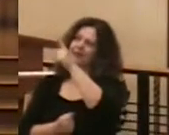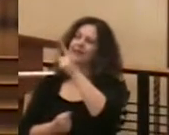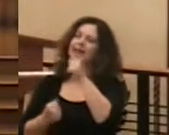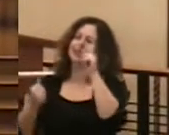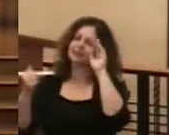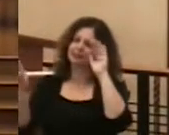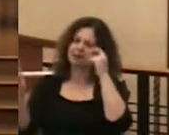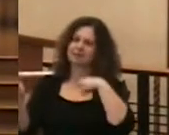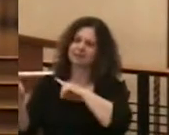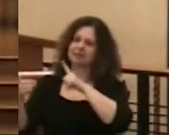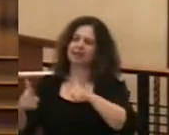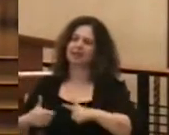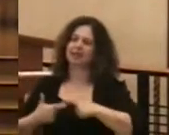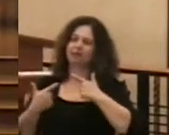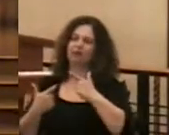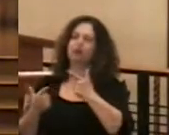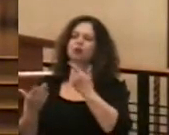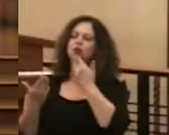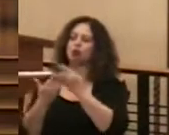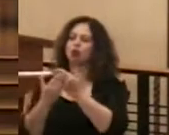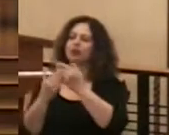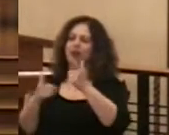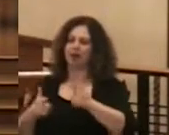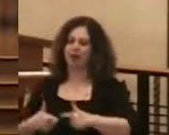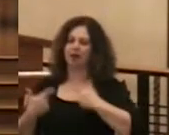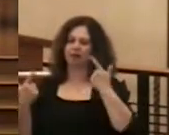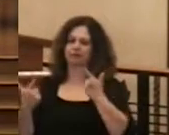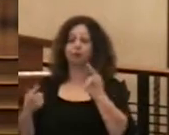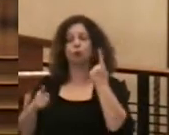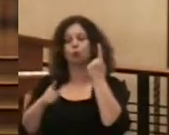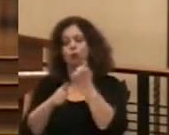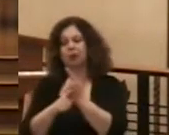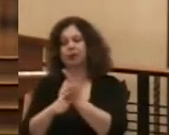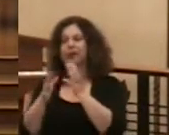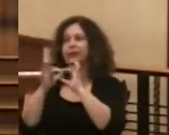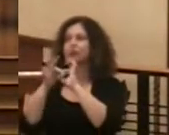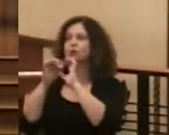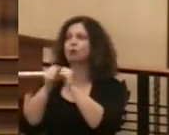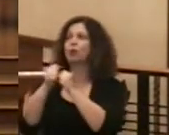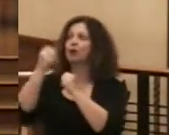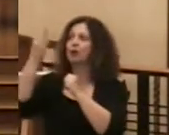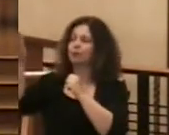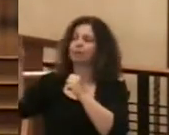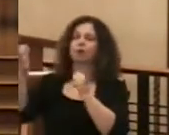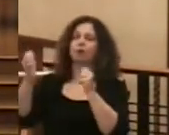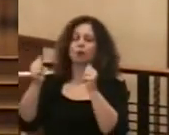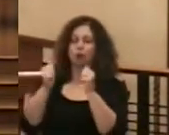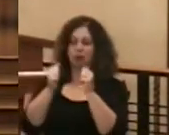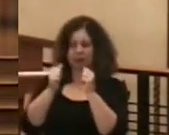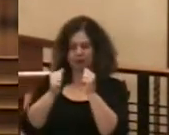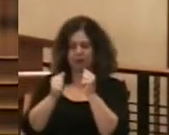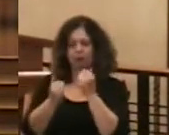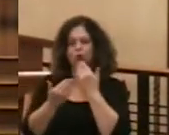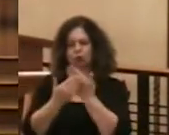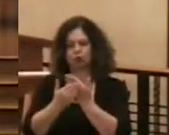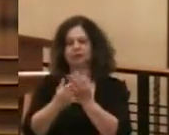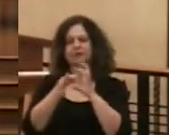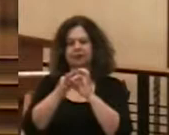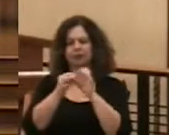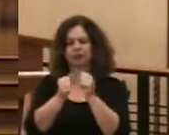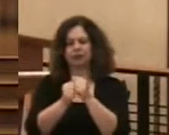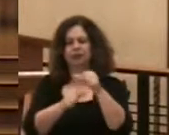to live honorable lives in right relationship with God and in right relationship with others. We are